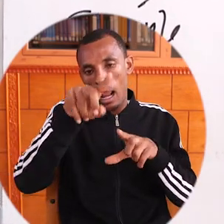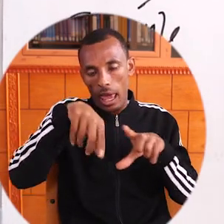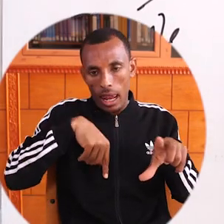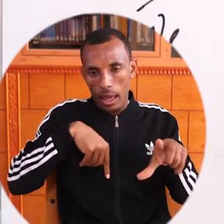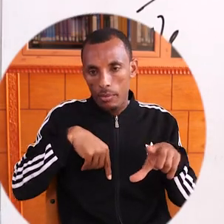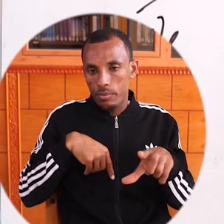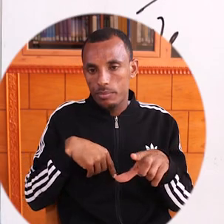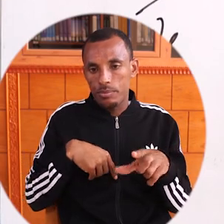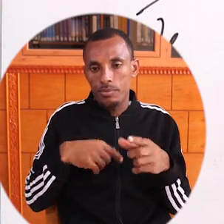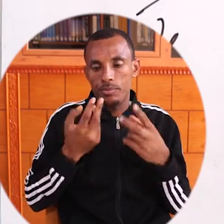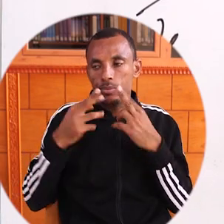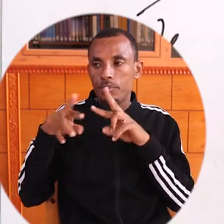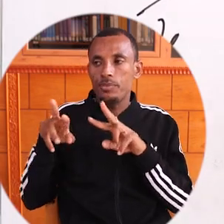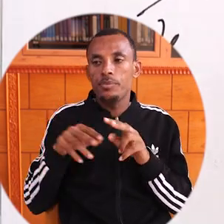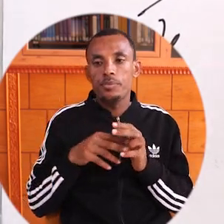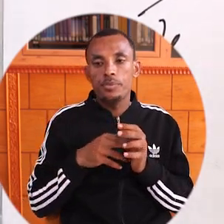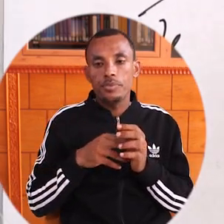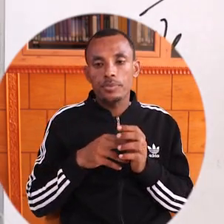a line.